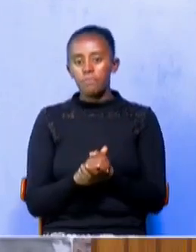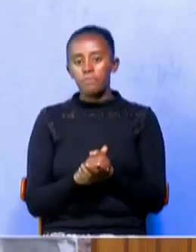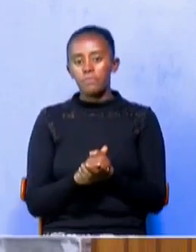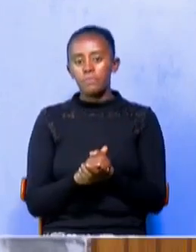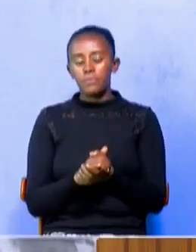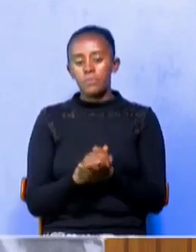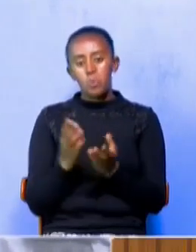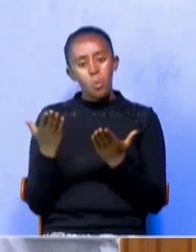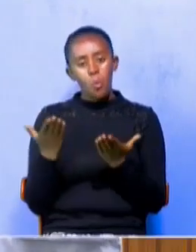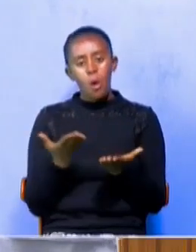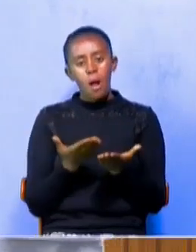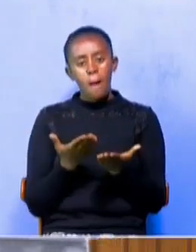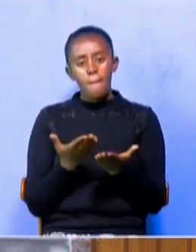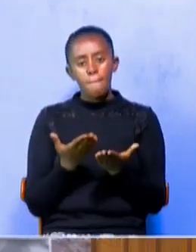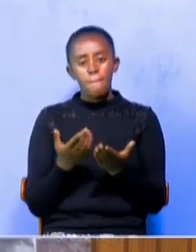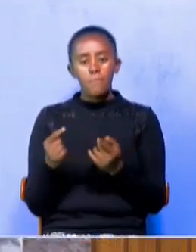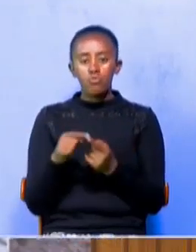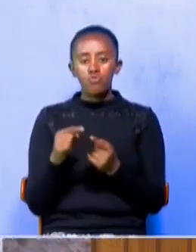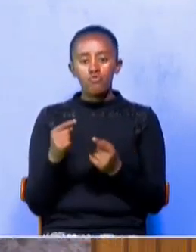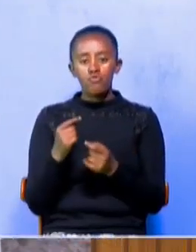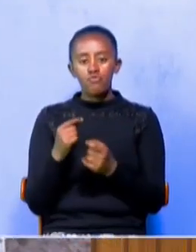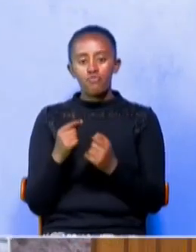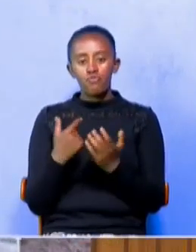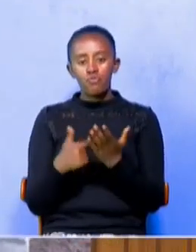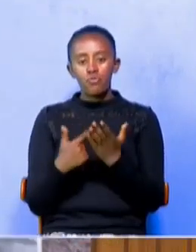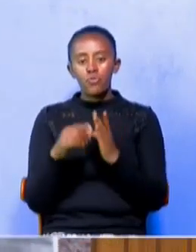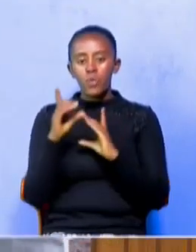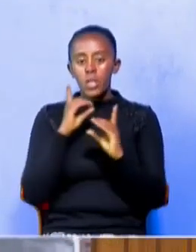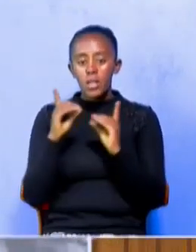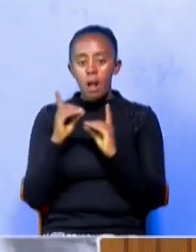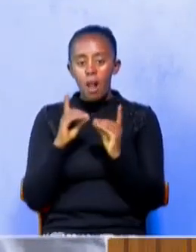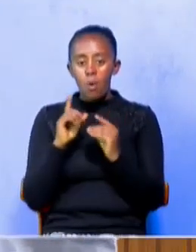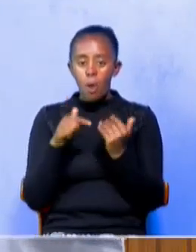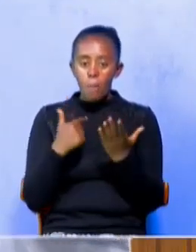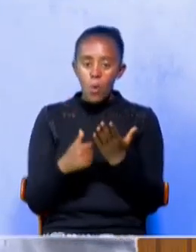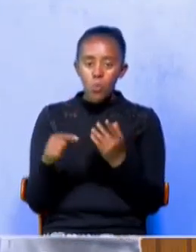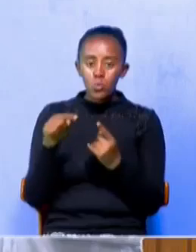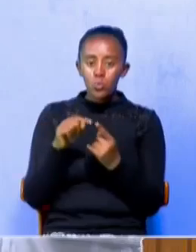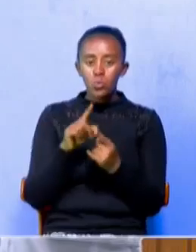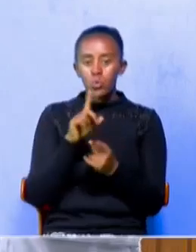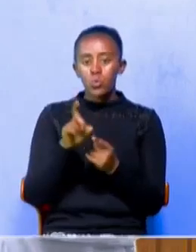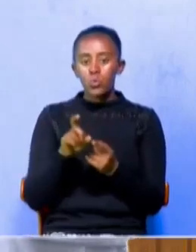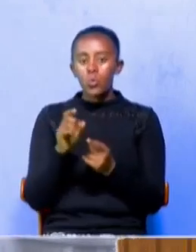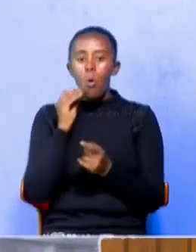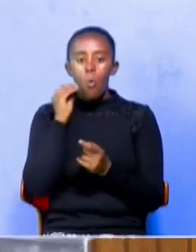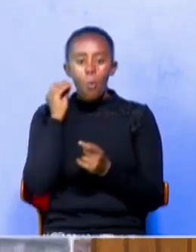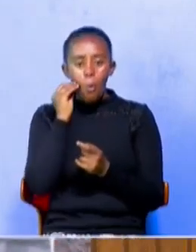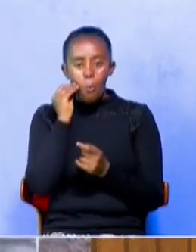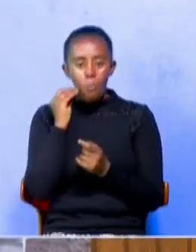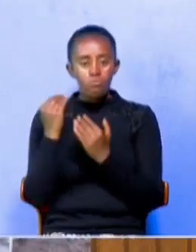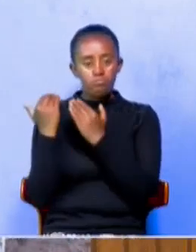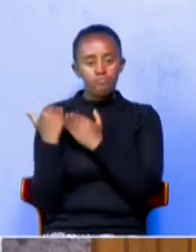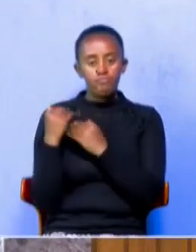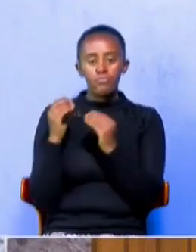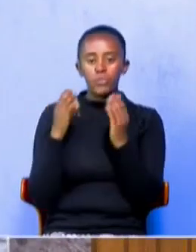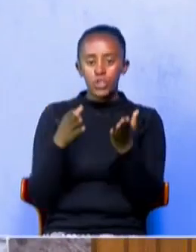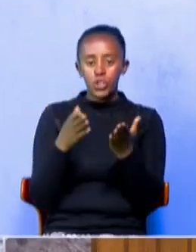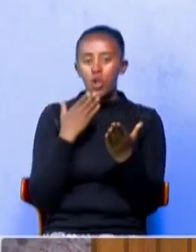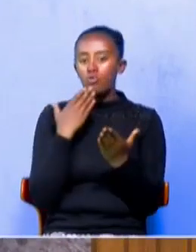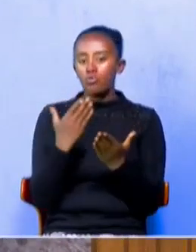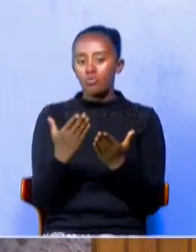Well, welcome to form the dialogue to ask about your homeroom teacher.